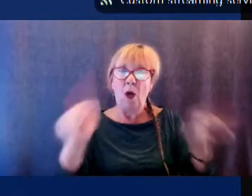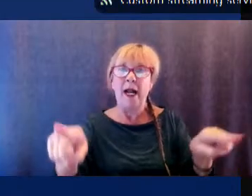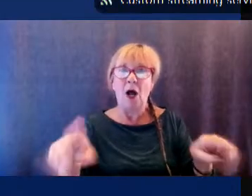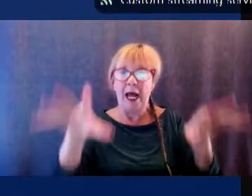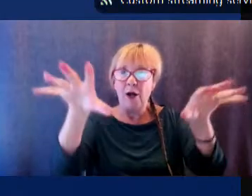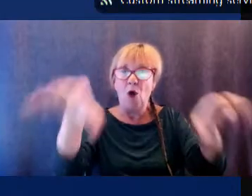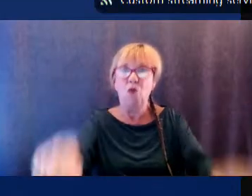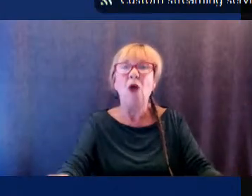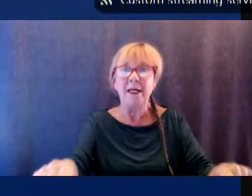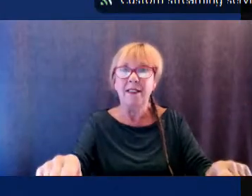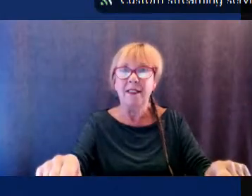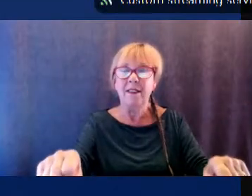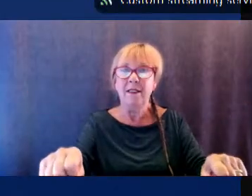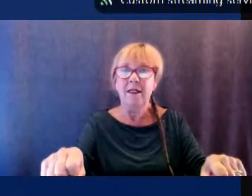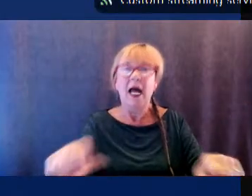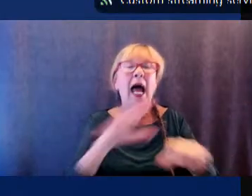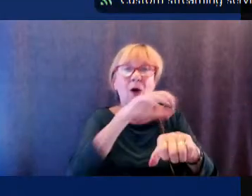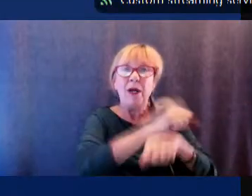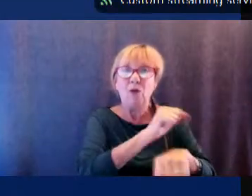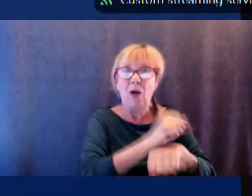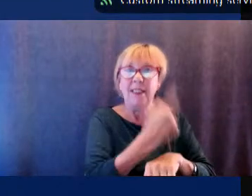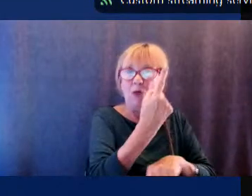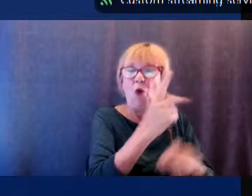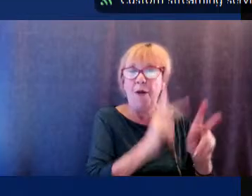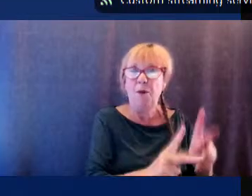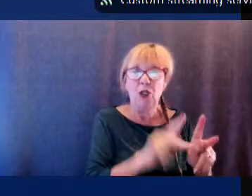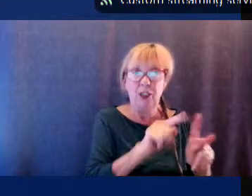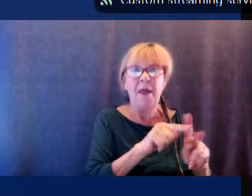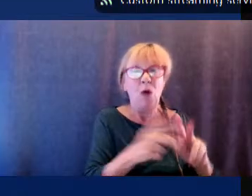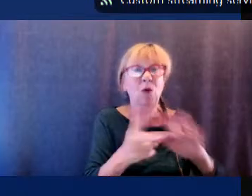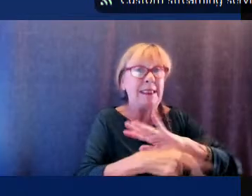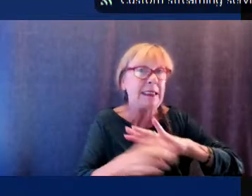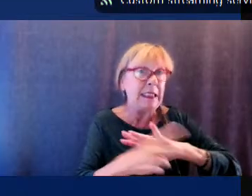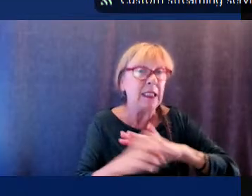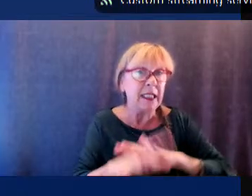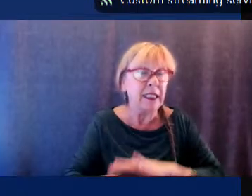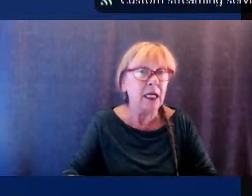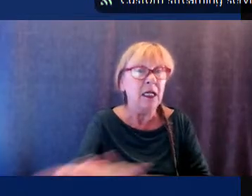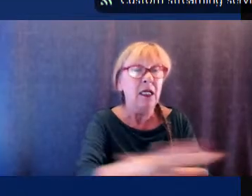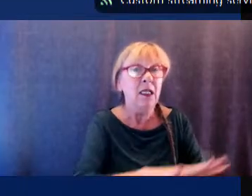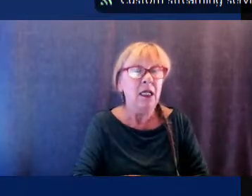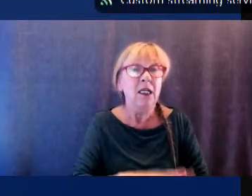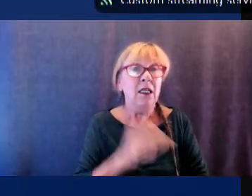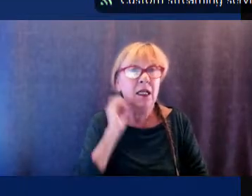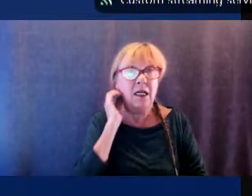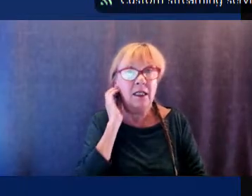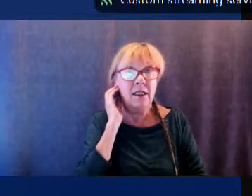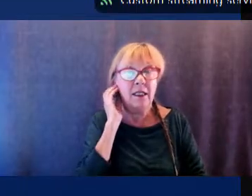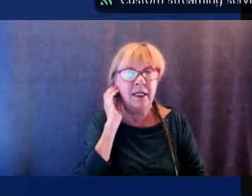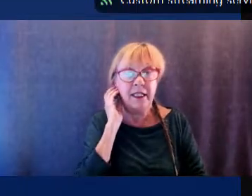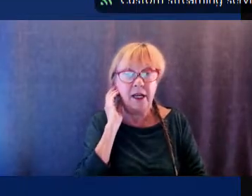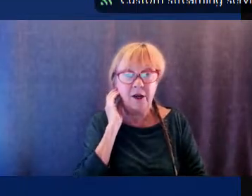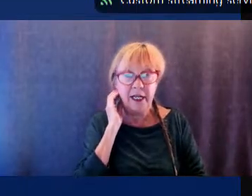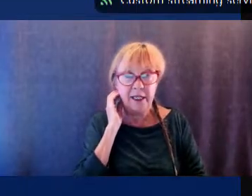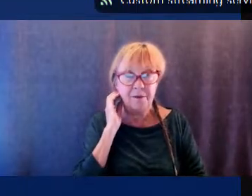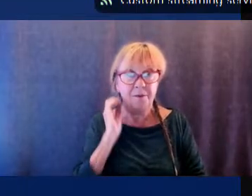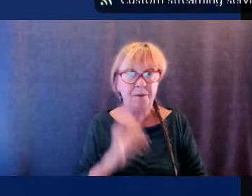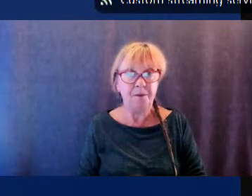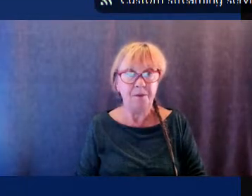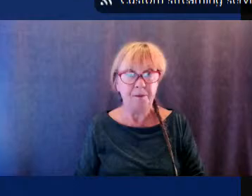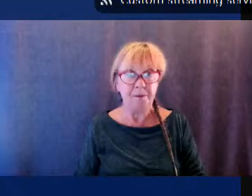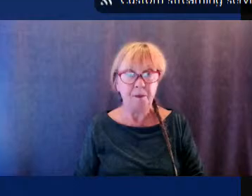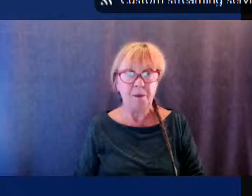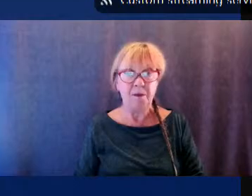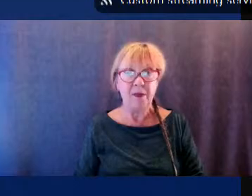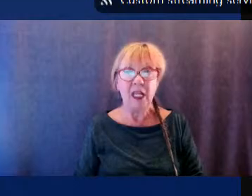person who was out victimizing the community during the rebuilds or during the debris removal. And